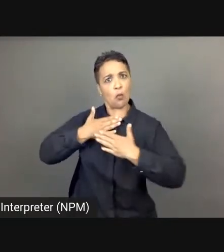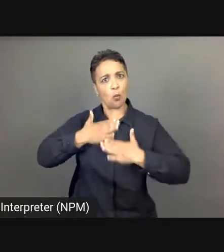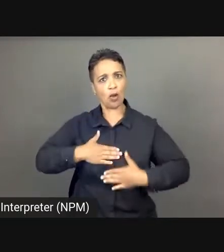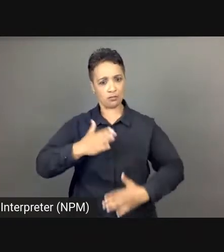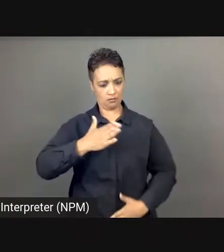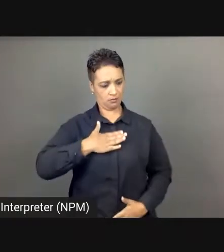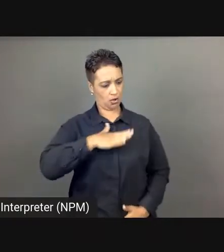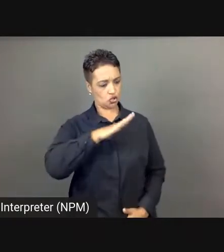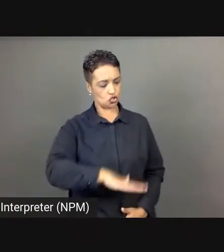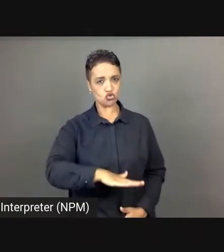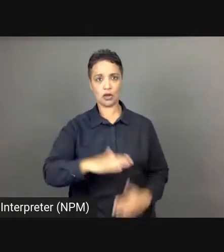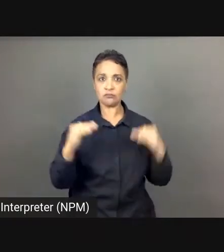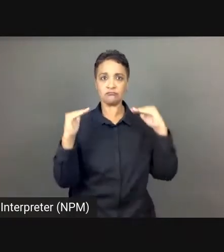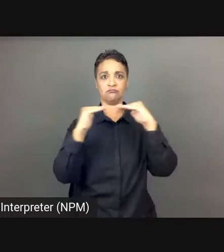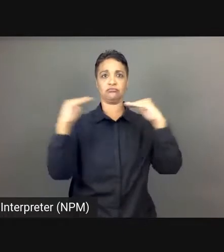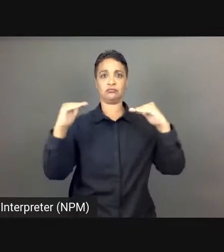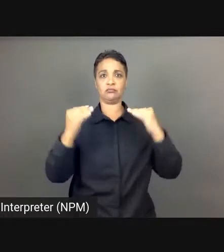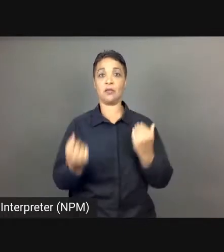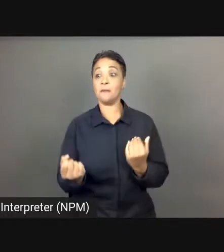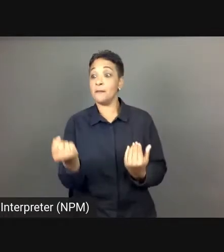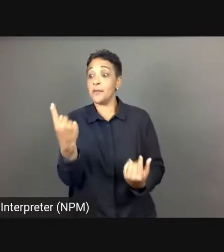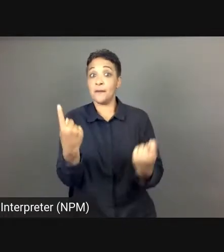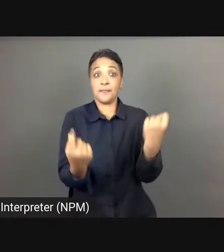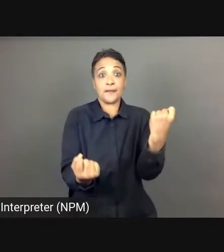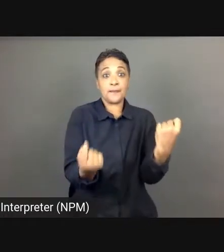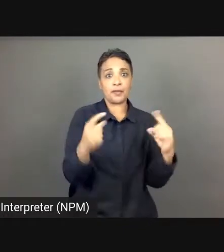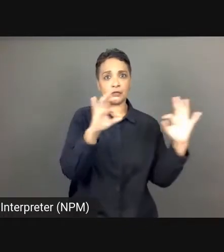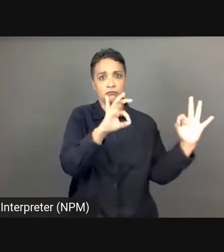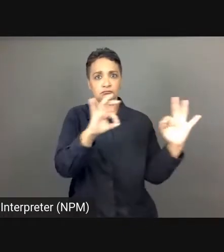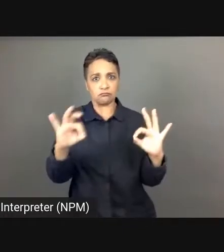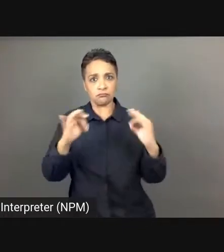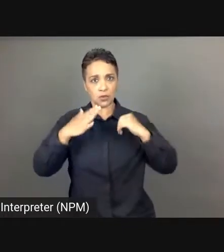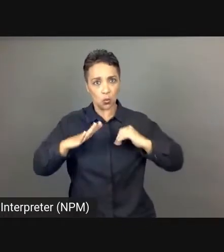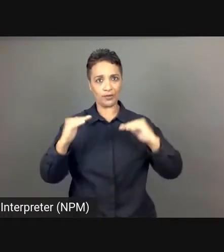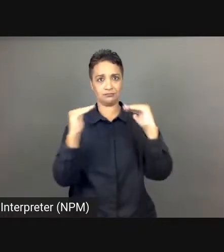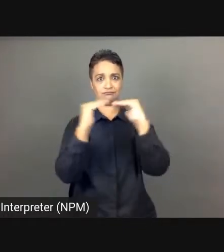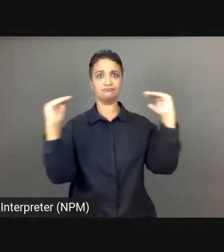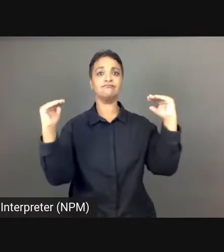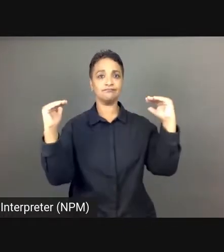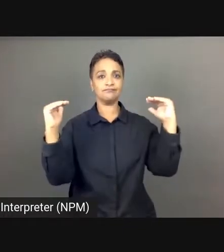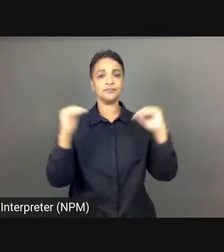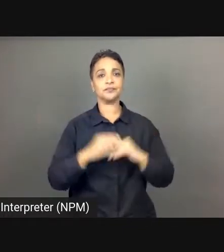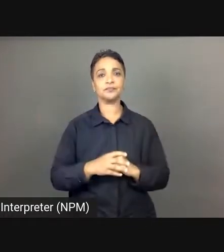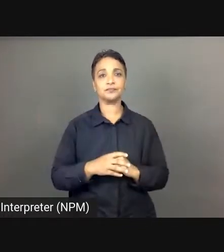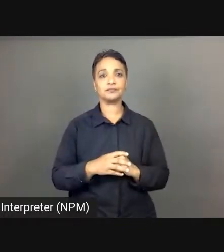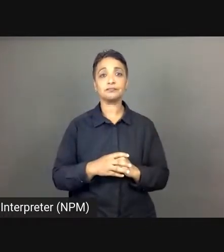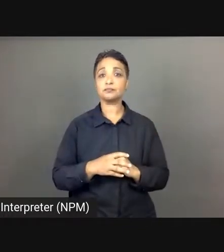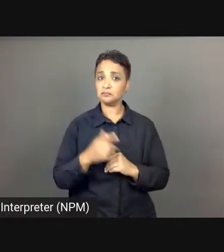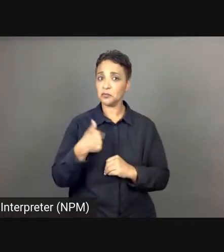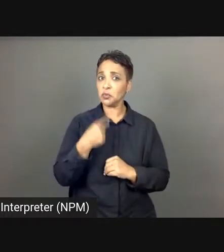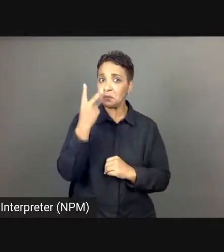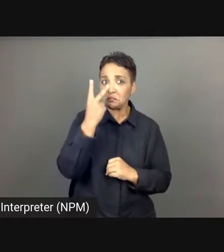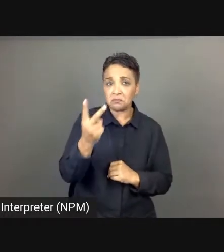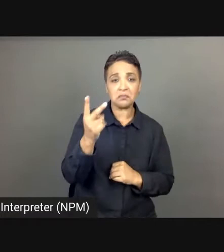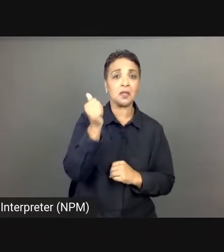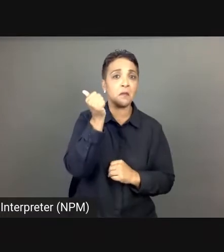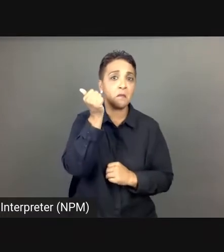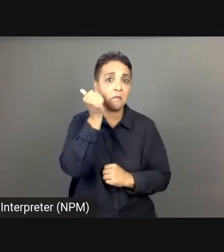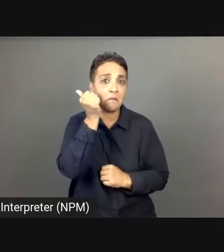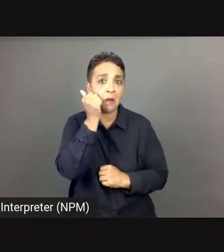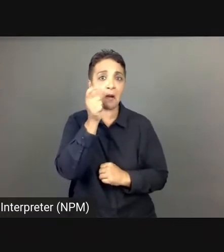life, just as other children who do not have a disability. We see then parents of children with disability begin to form